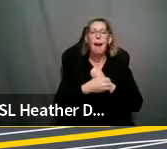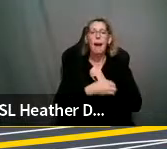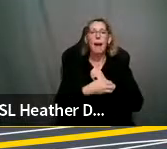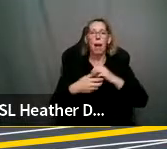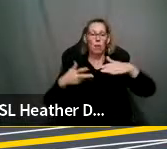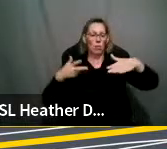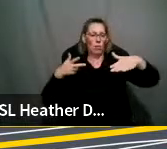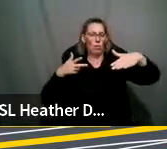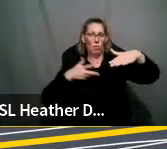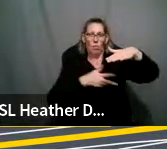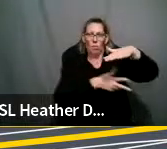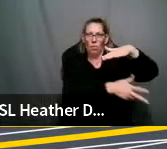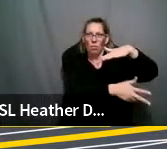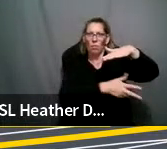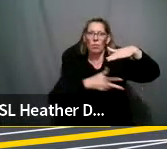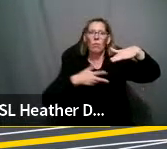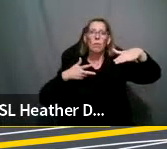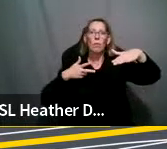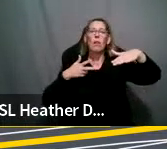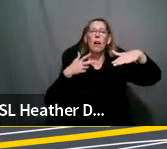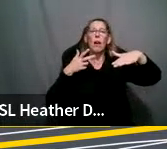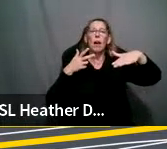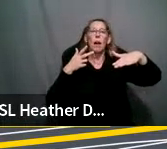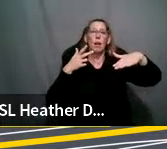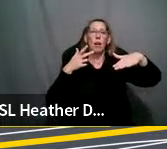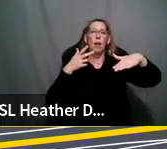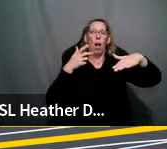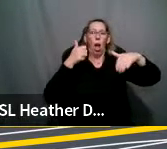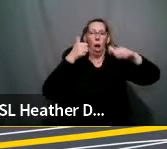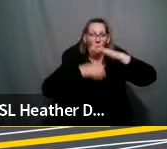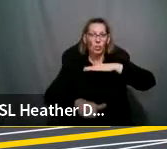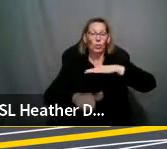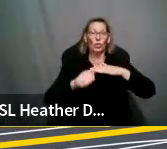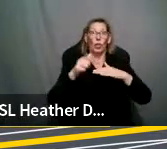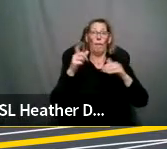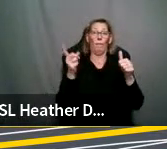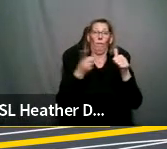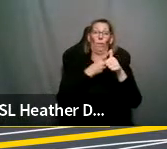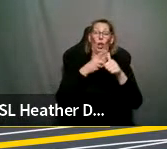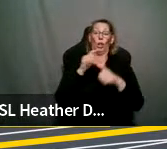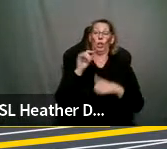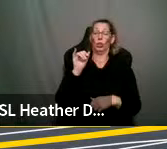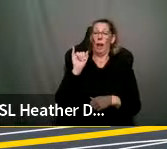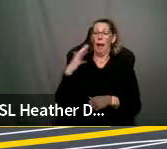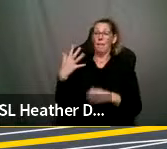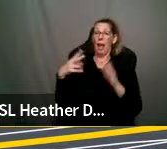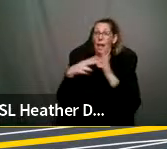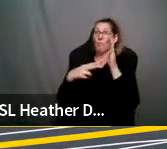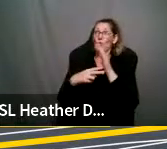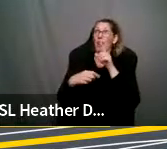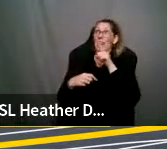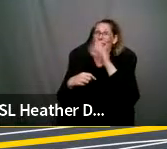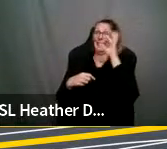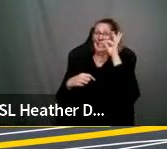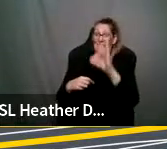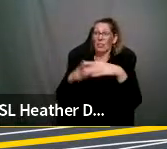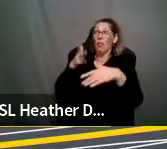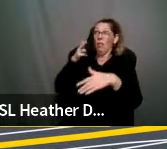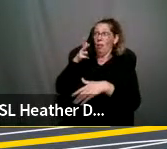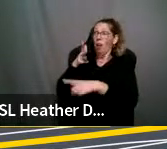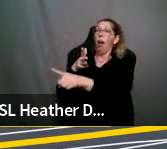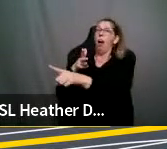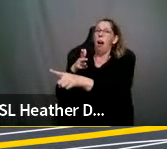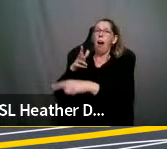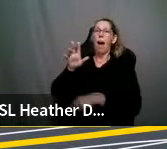the bridge and position for the BNSF railway bridge almost easier than they can today. And so there is a